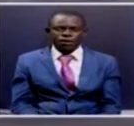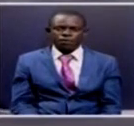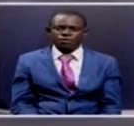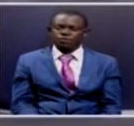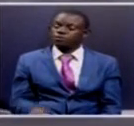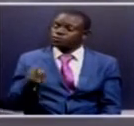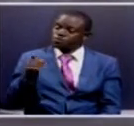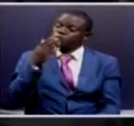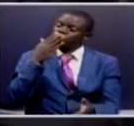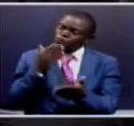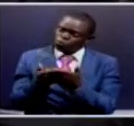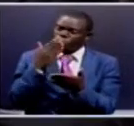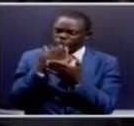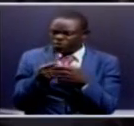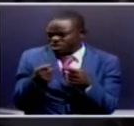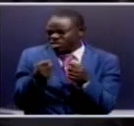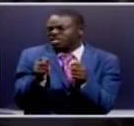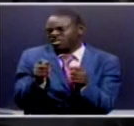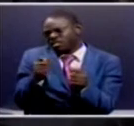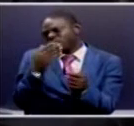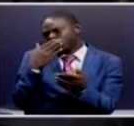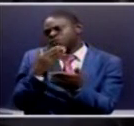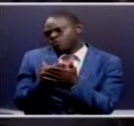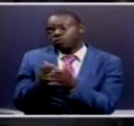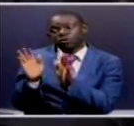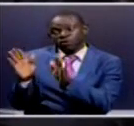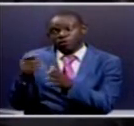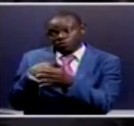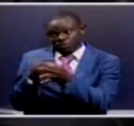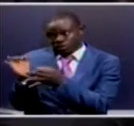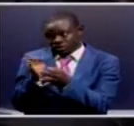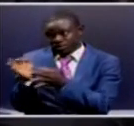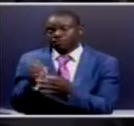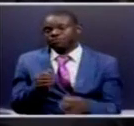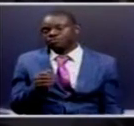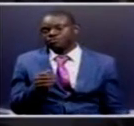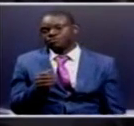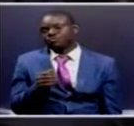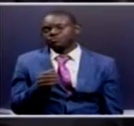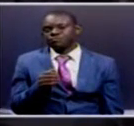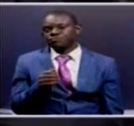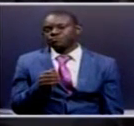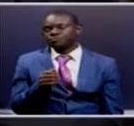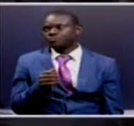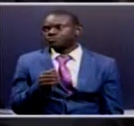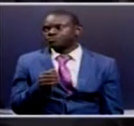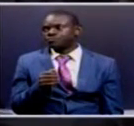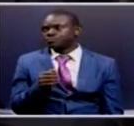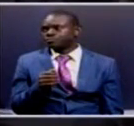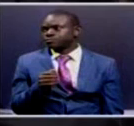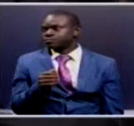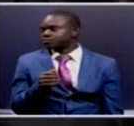That's very good. It attempts. Let me tell you this: that countries that